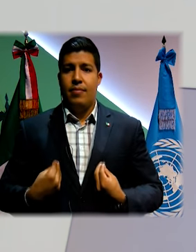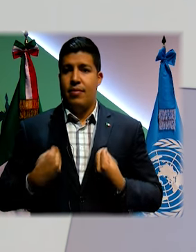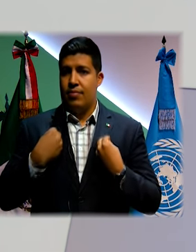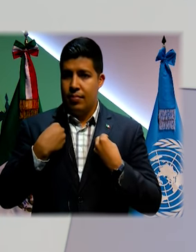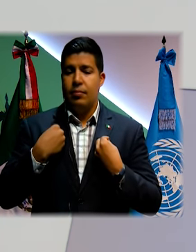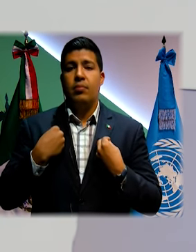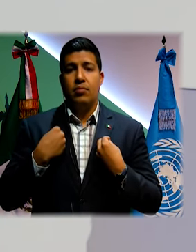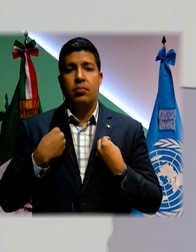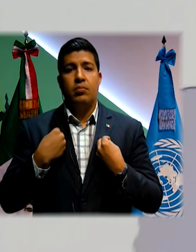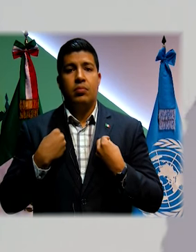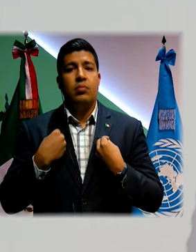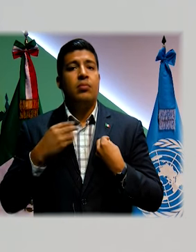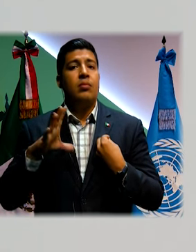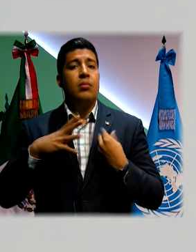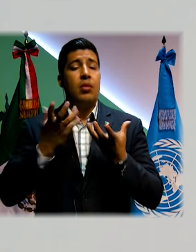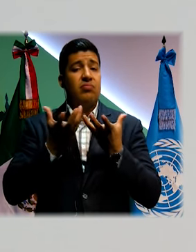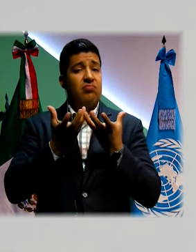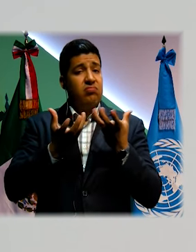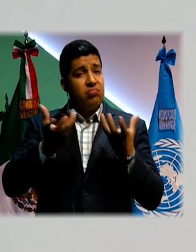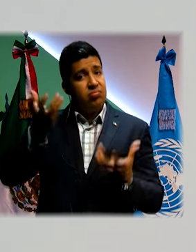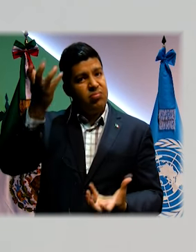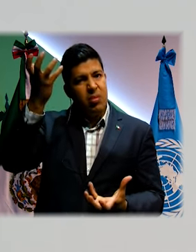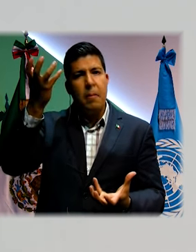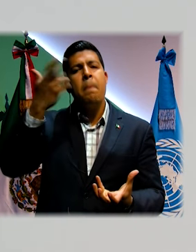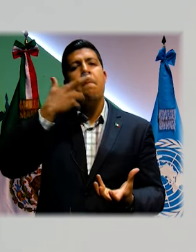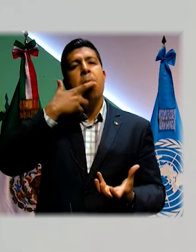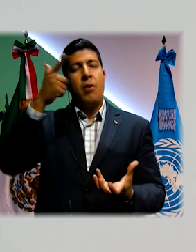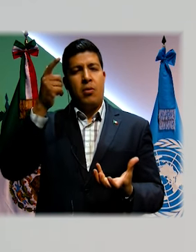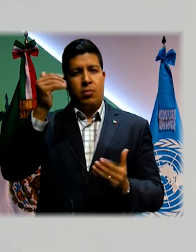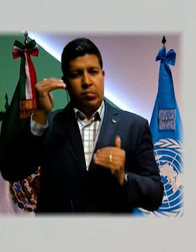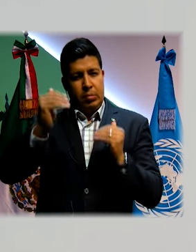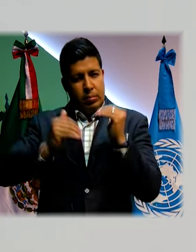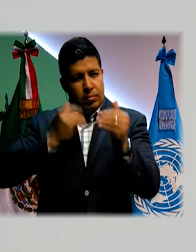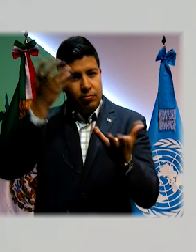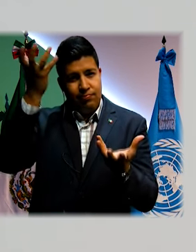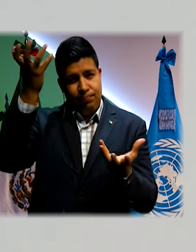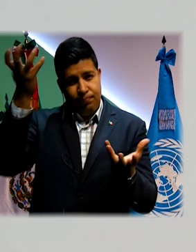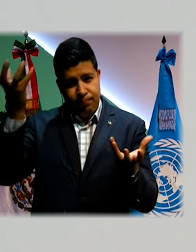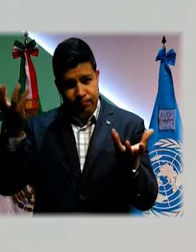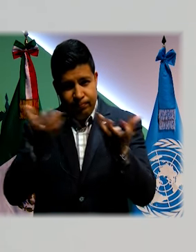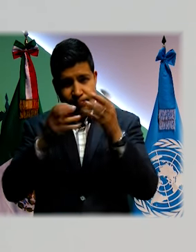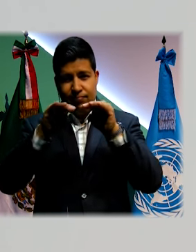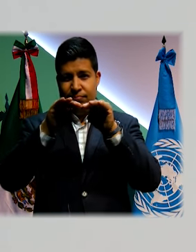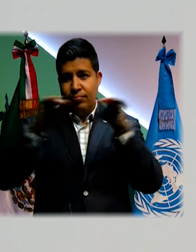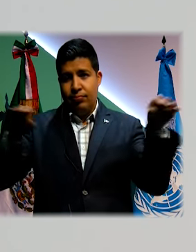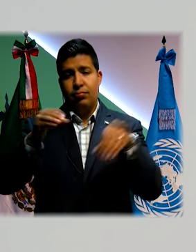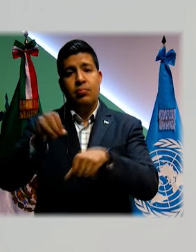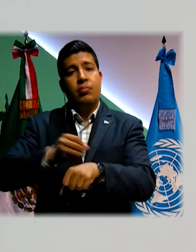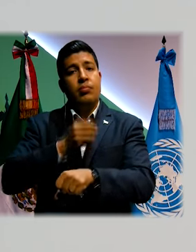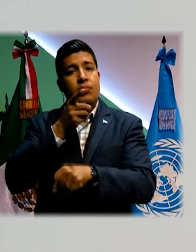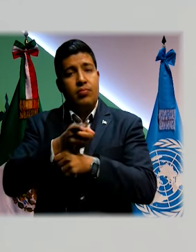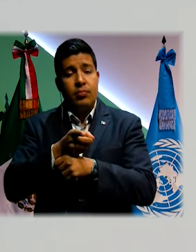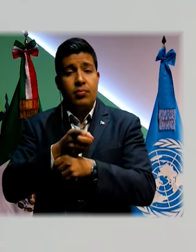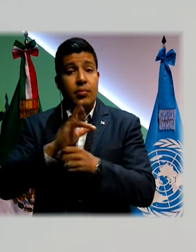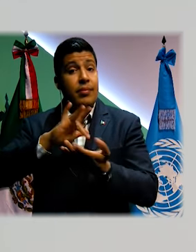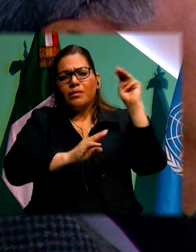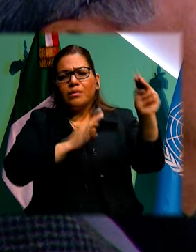inequality gap, to have a level footing for the same opportunities. This is what the Internet can do.